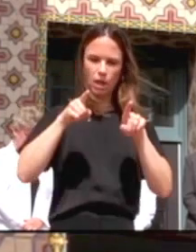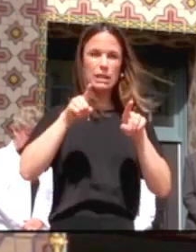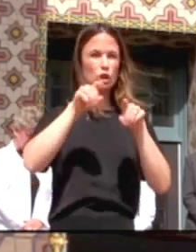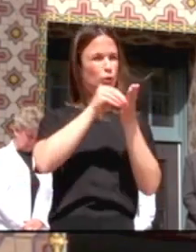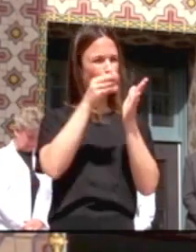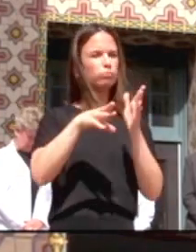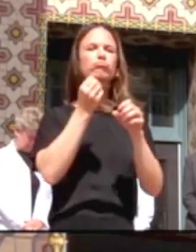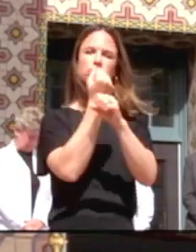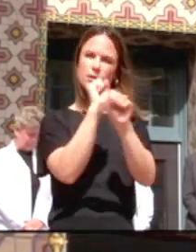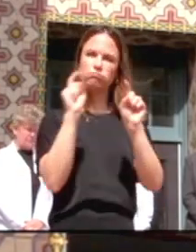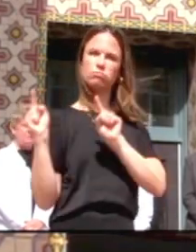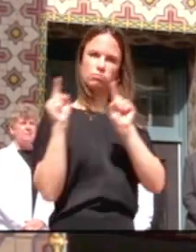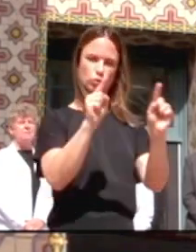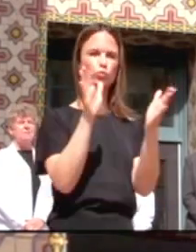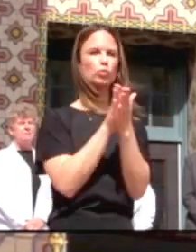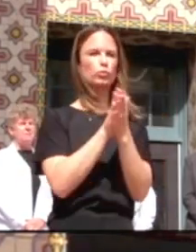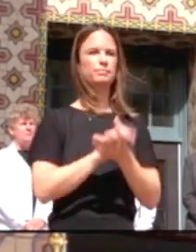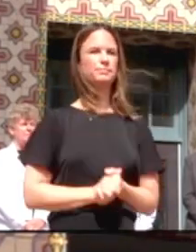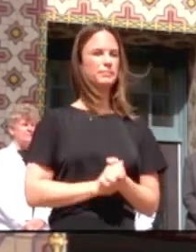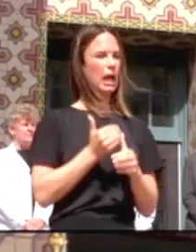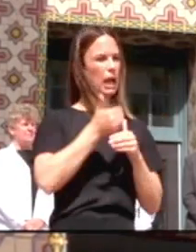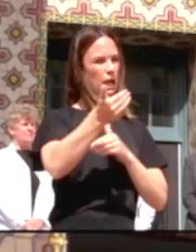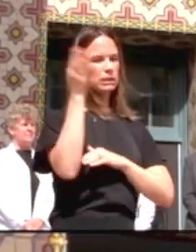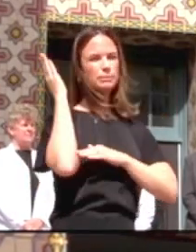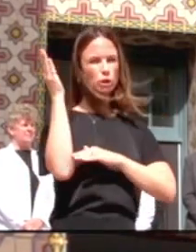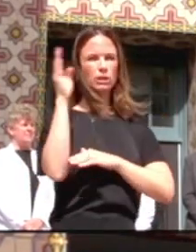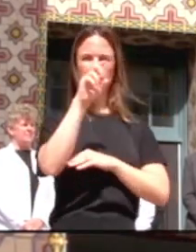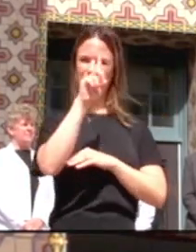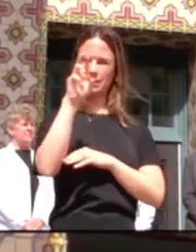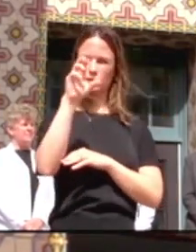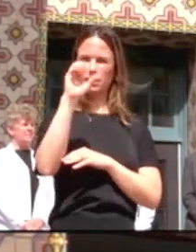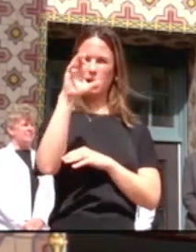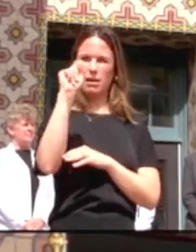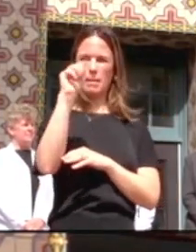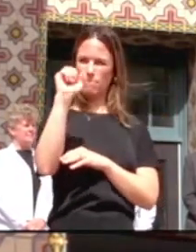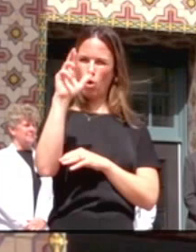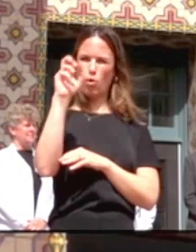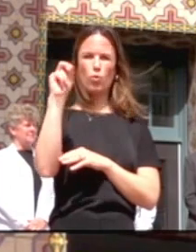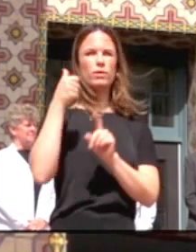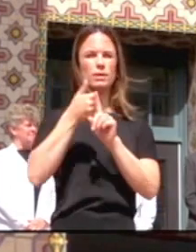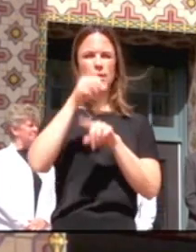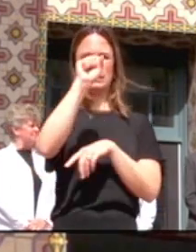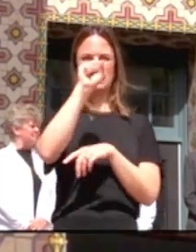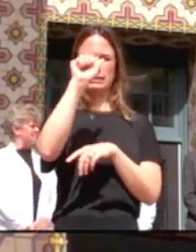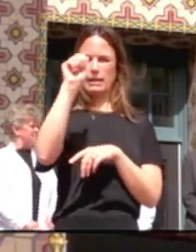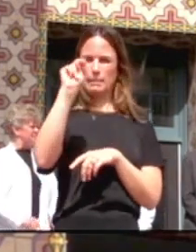to school. Our next speaker is Dr. Scott Morrow, the San Mateo Health Officer.